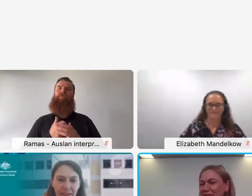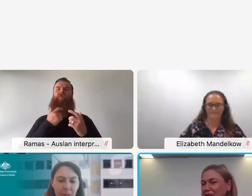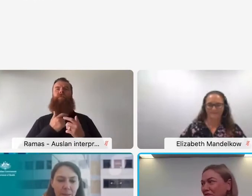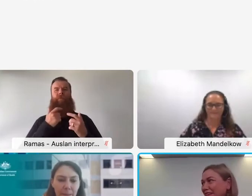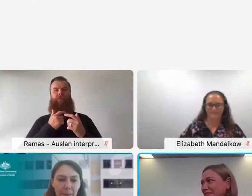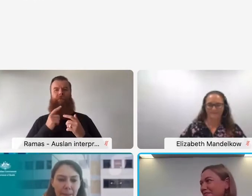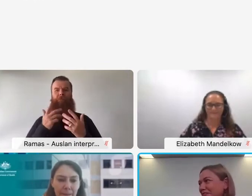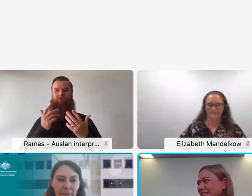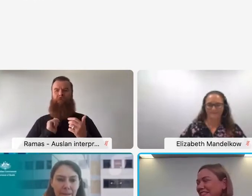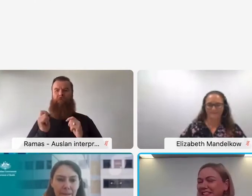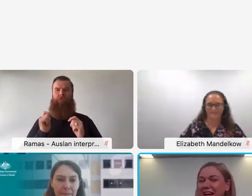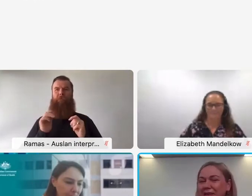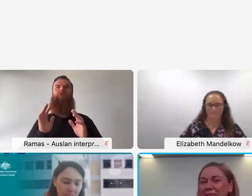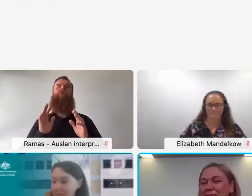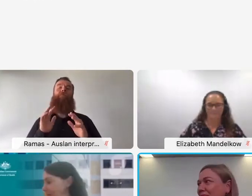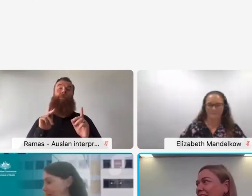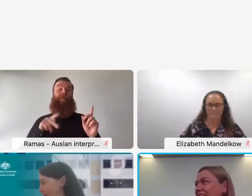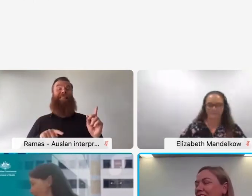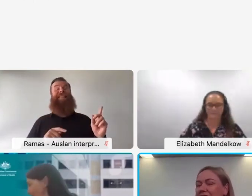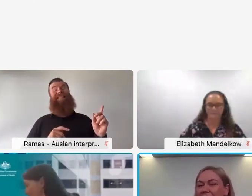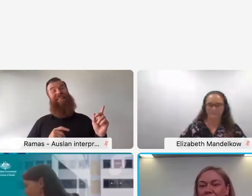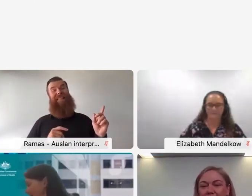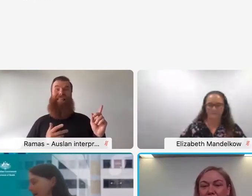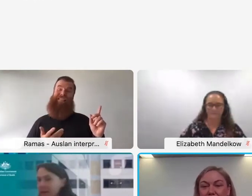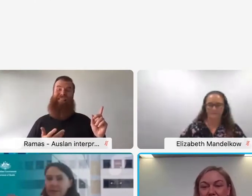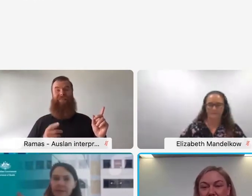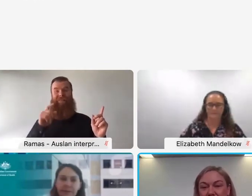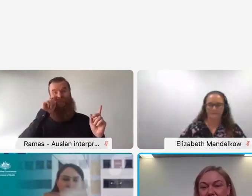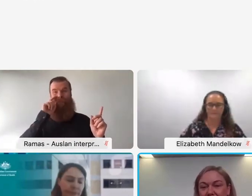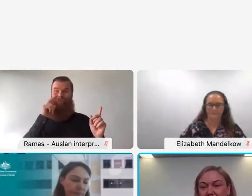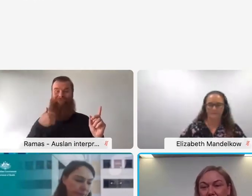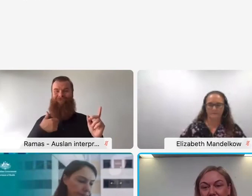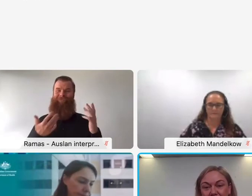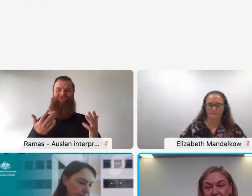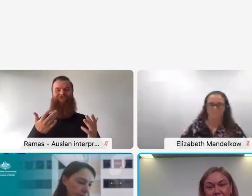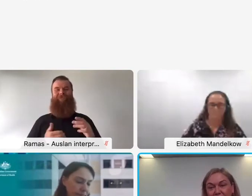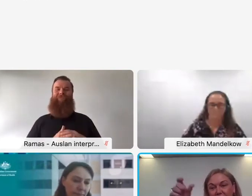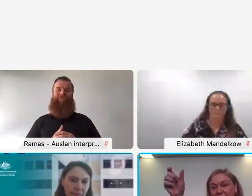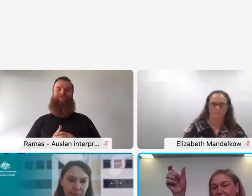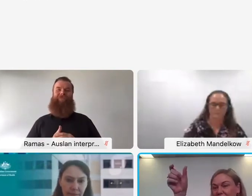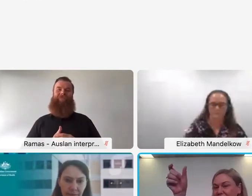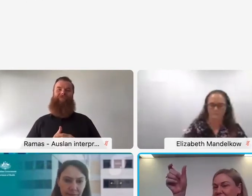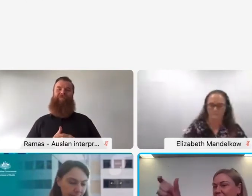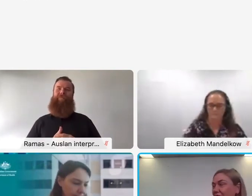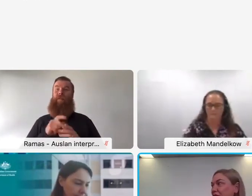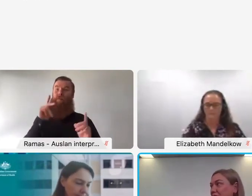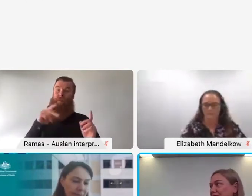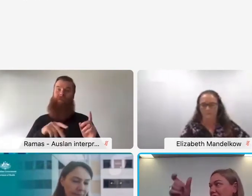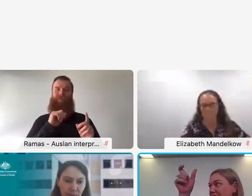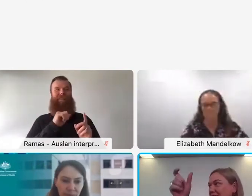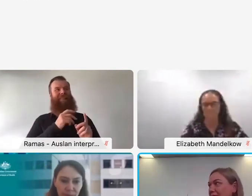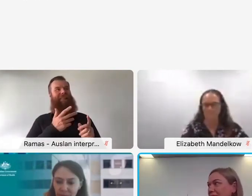Perth is a very funny one for us. The postcodes, Perth is has a very